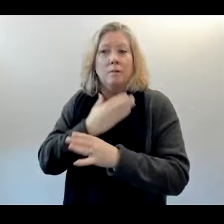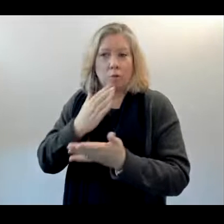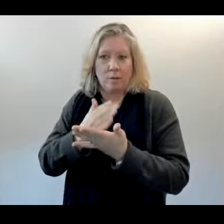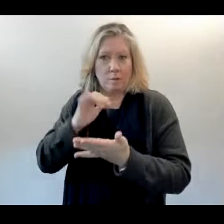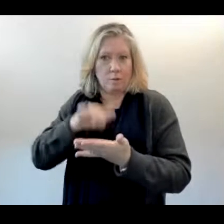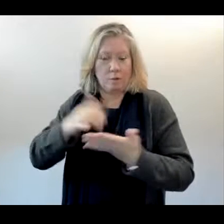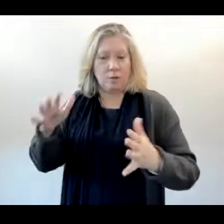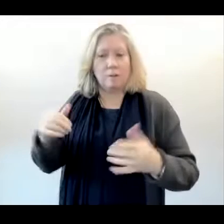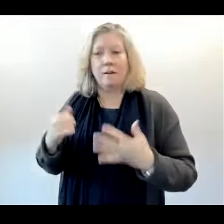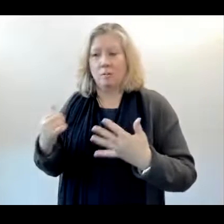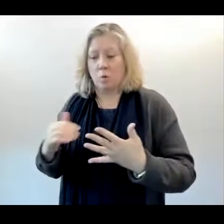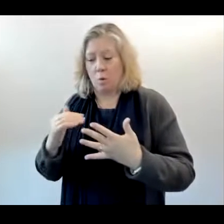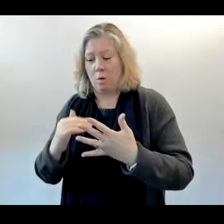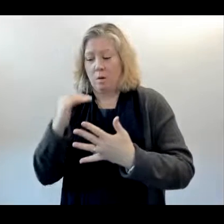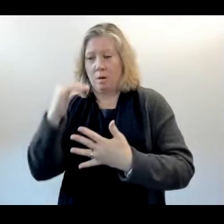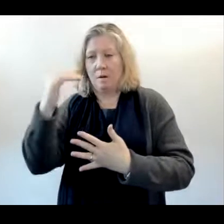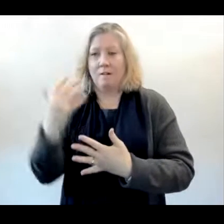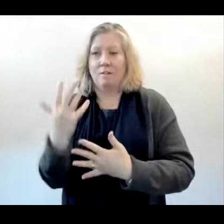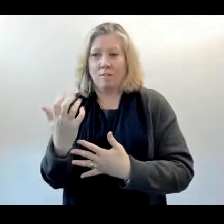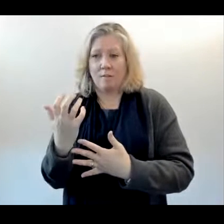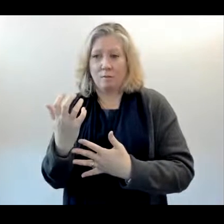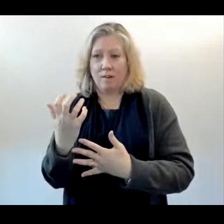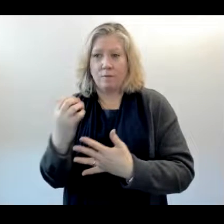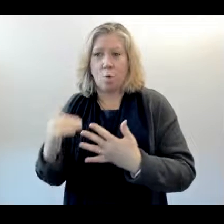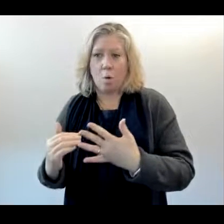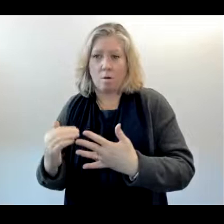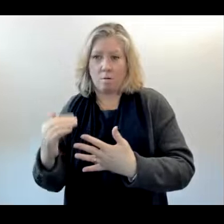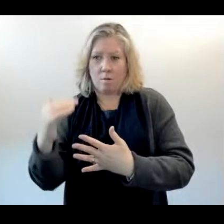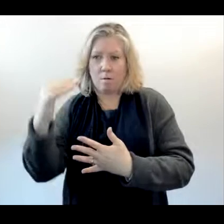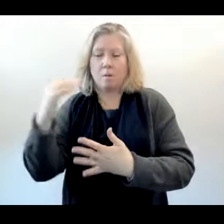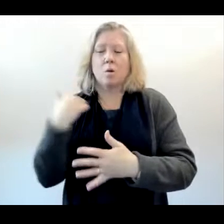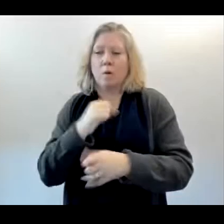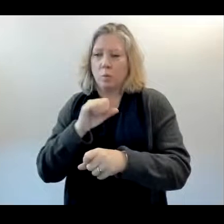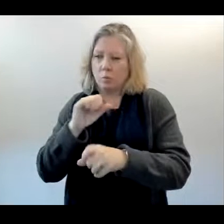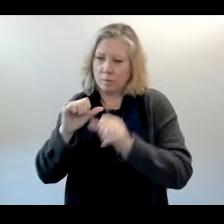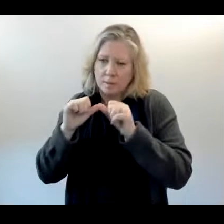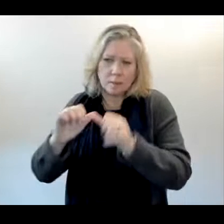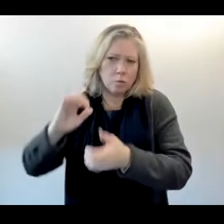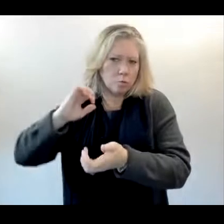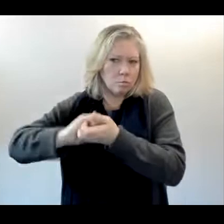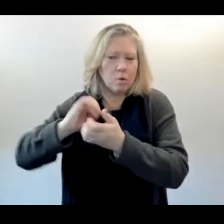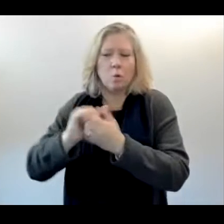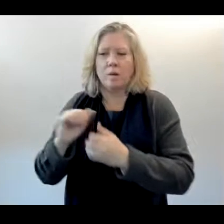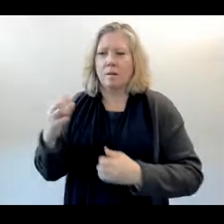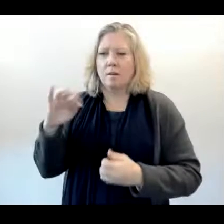more phases to go, and we are gonna continue to work with the Hill CDC and then all RCOs.